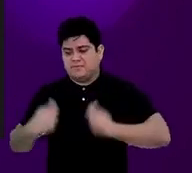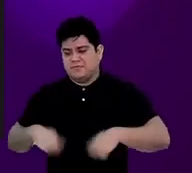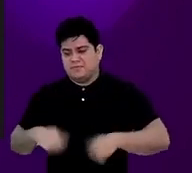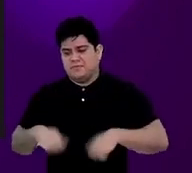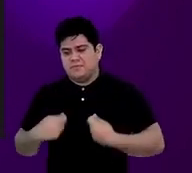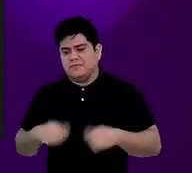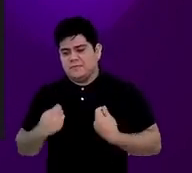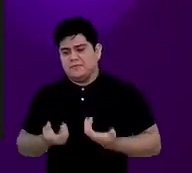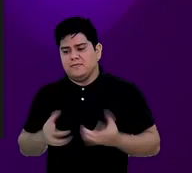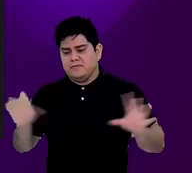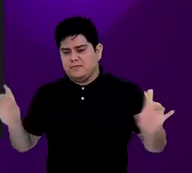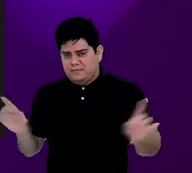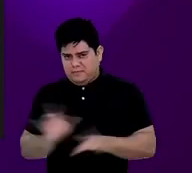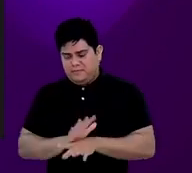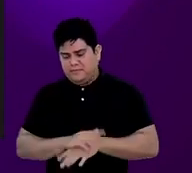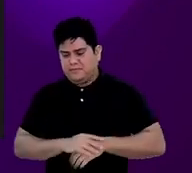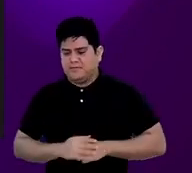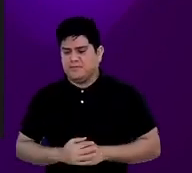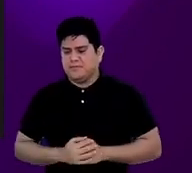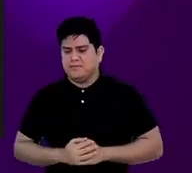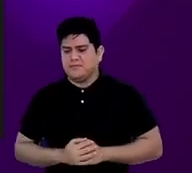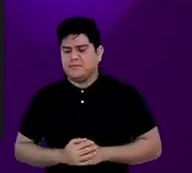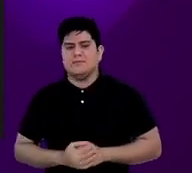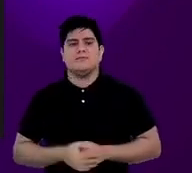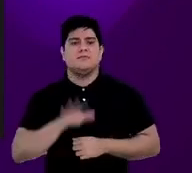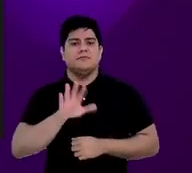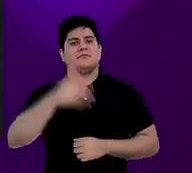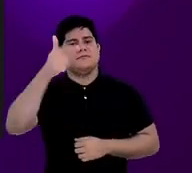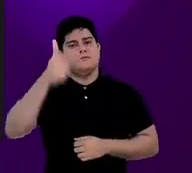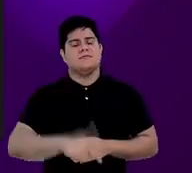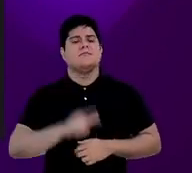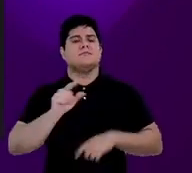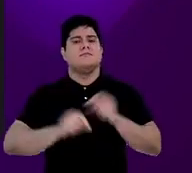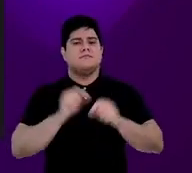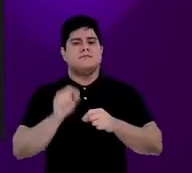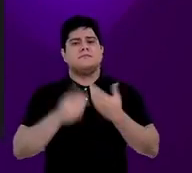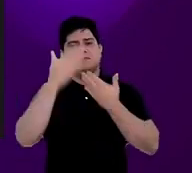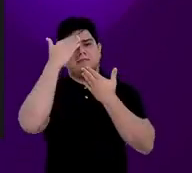But I would like to say one more time, thank you very much, Mike.